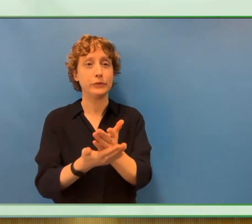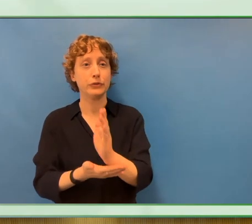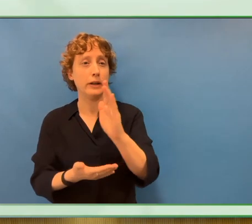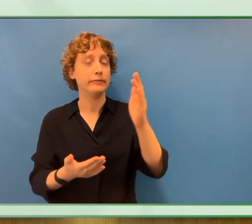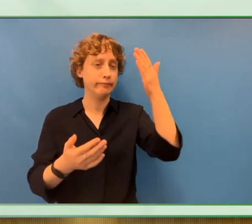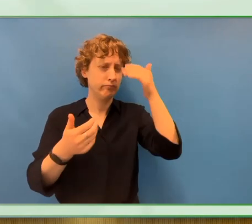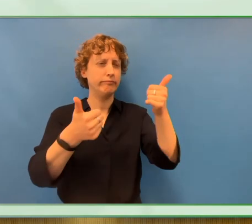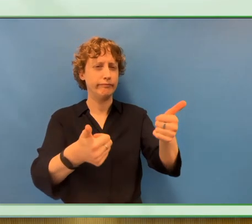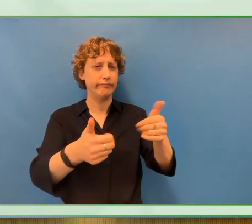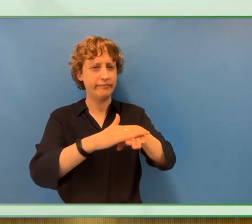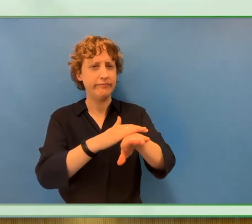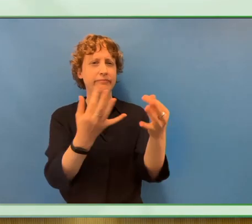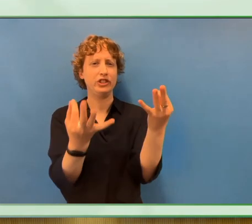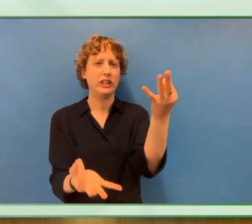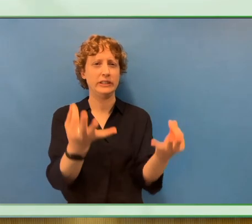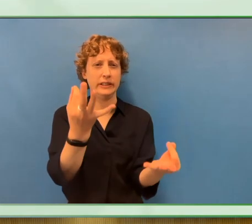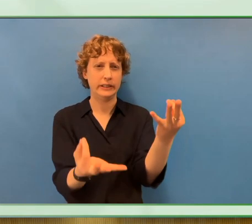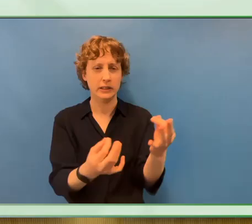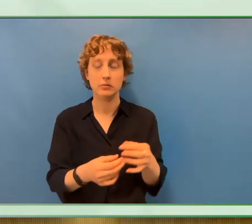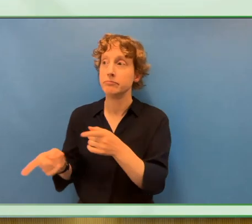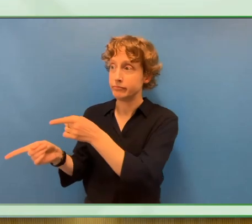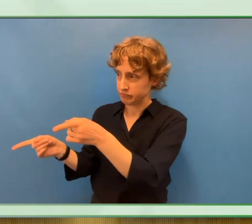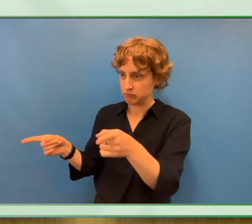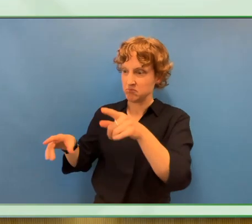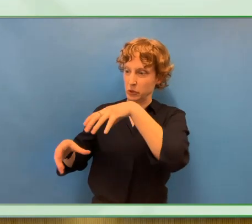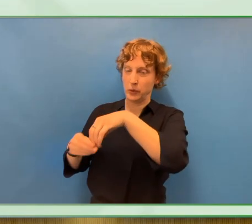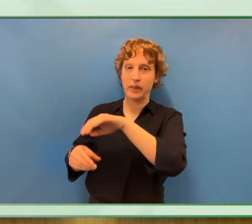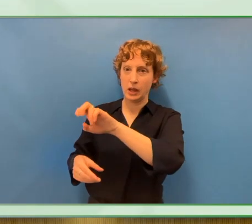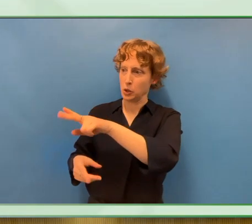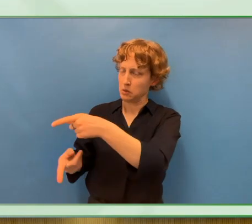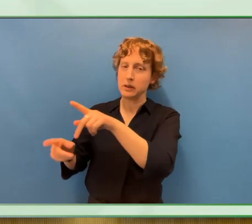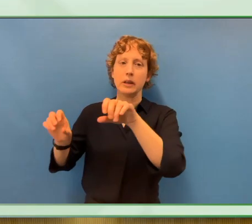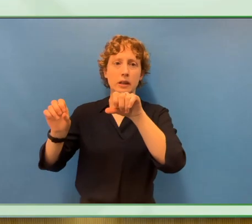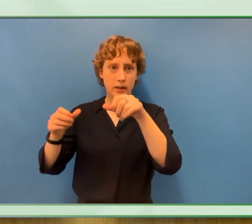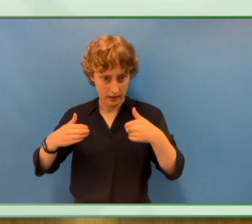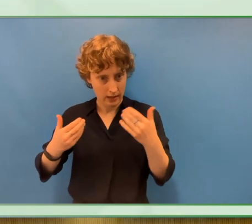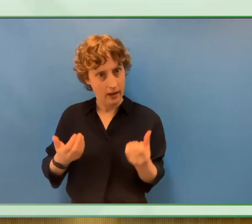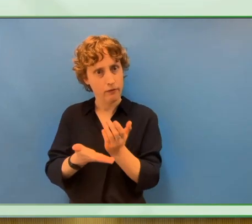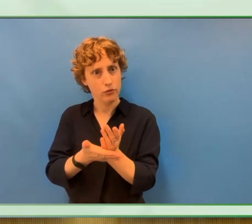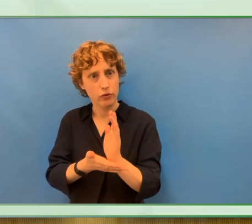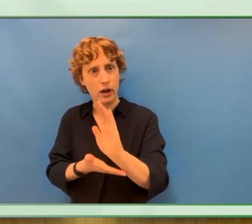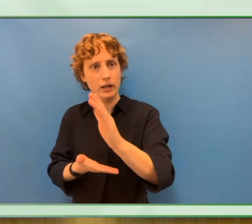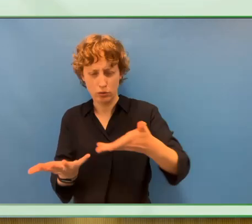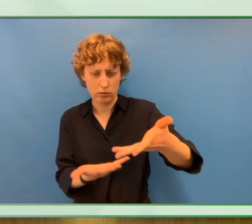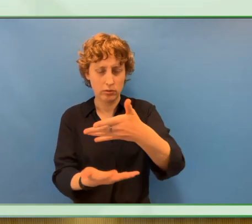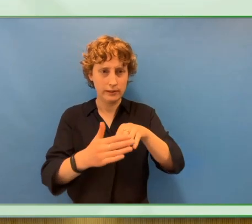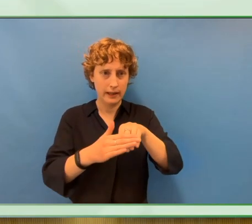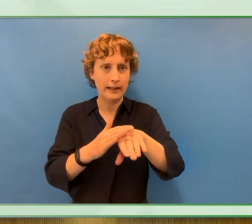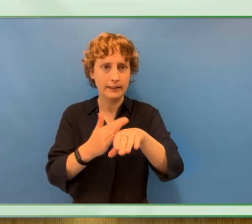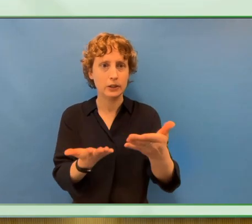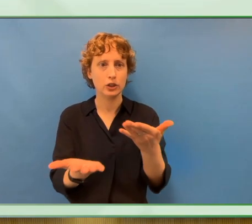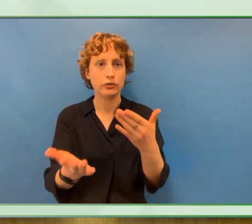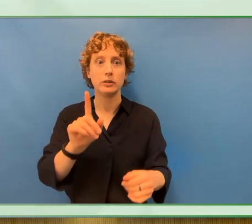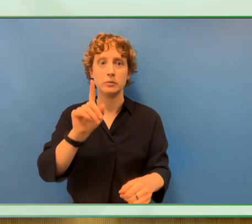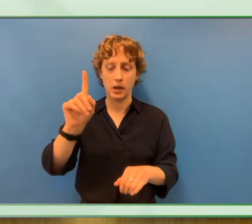particular services, but there is very little strategic communication and advocacy being done at a grassroots level. There is a reliance on DPOs